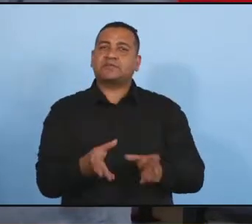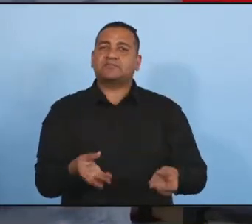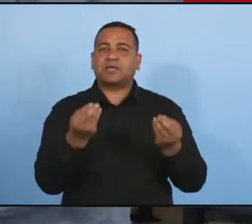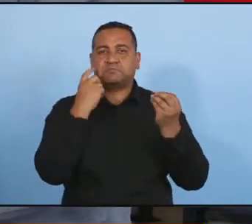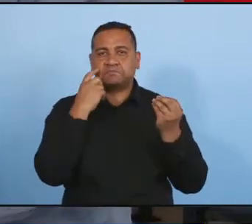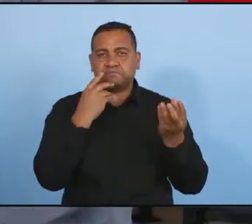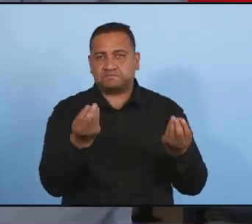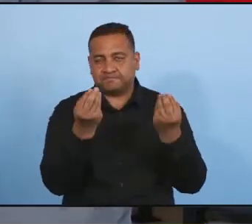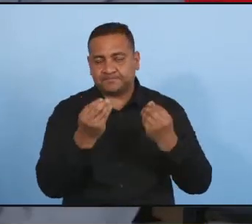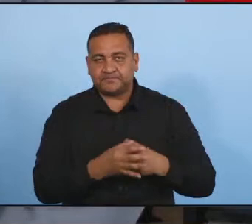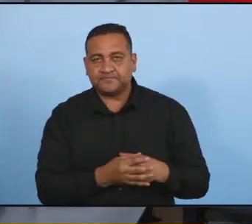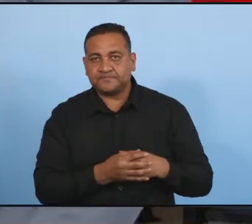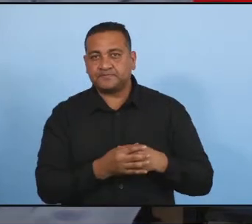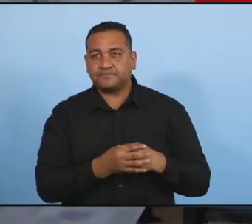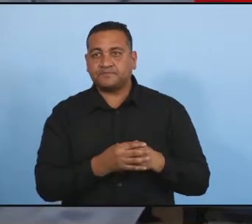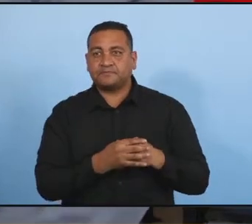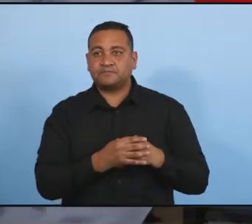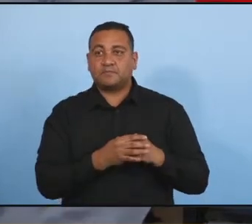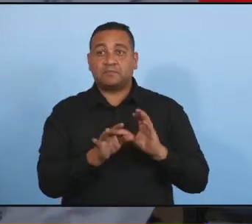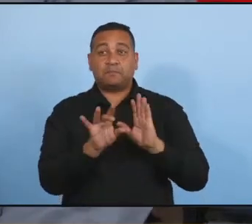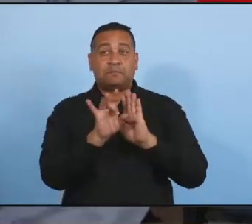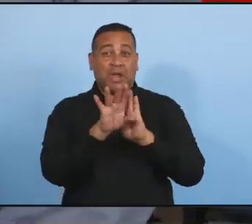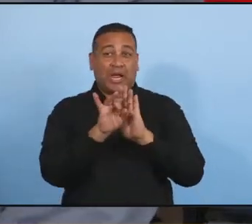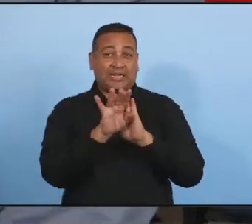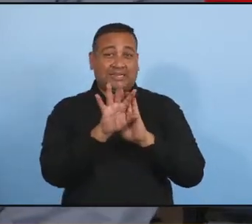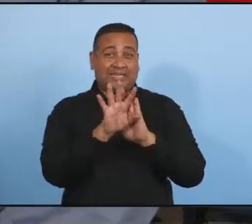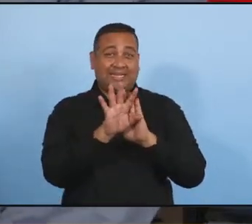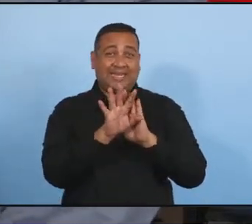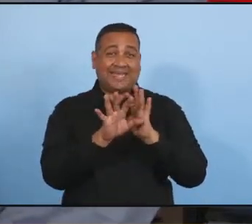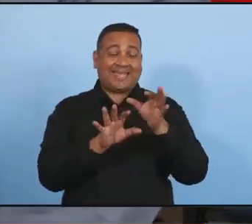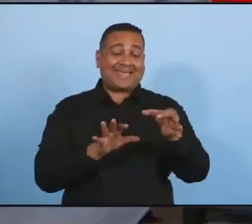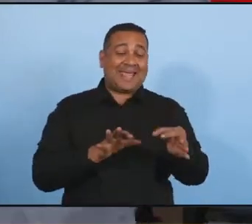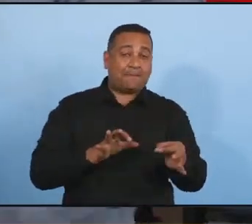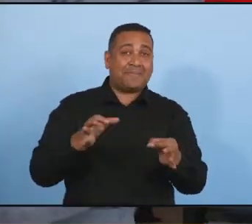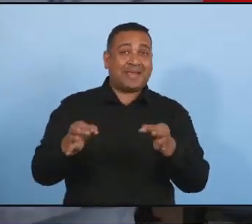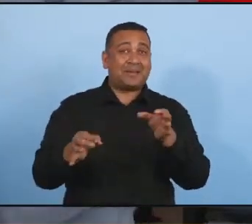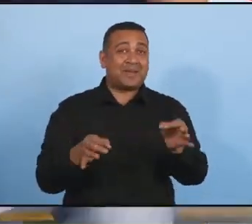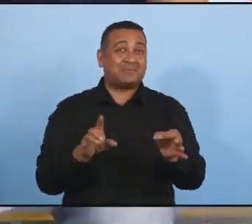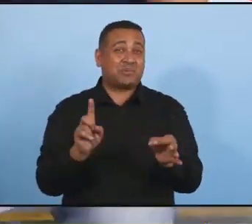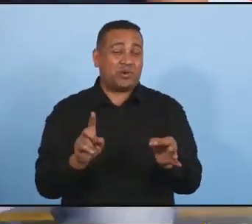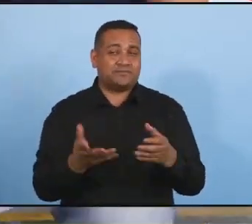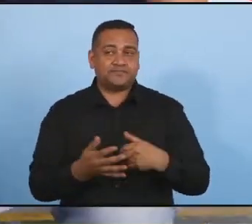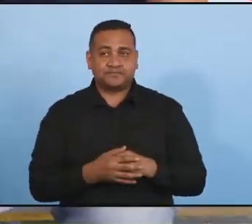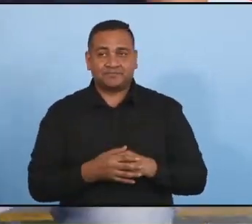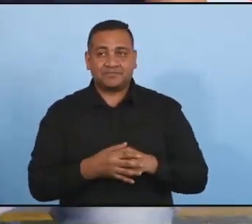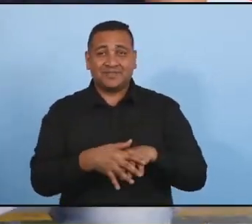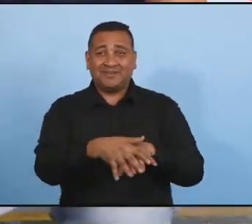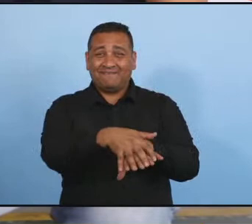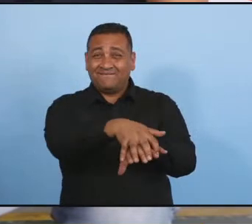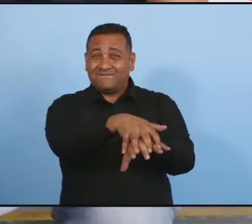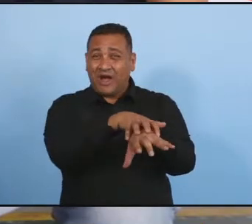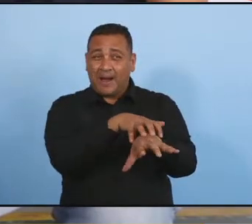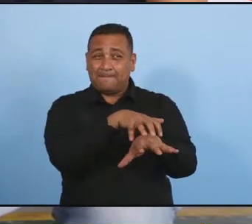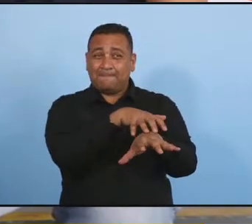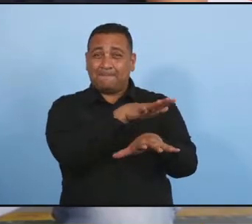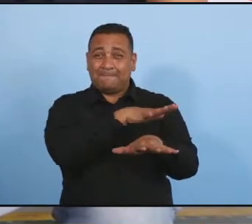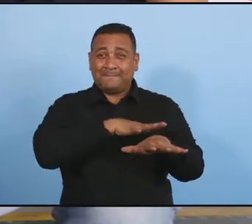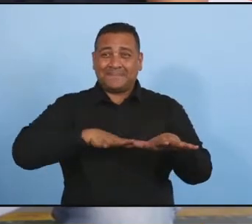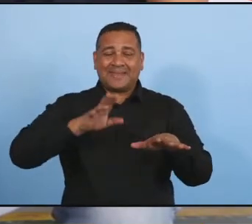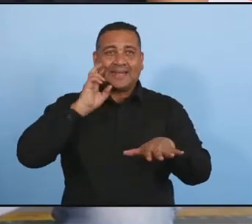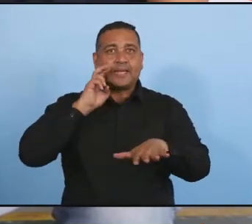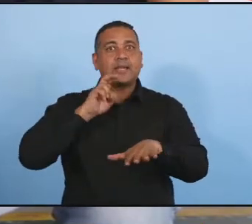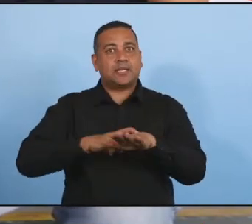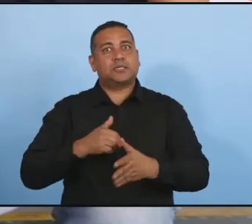Gaps in the markets. Our agriculture is something that needs it. Our marine industry,